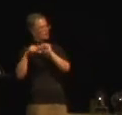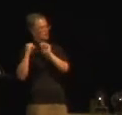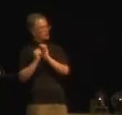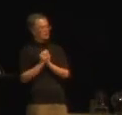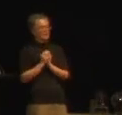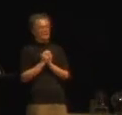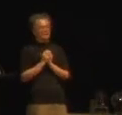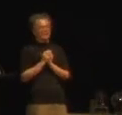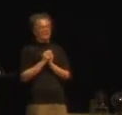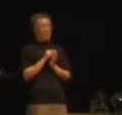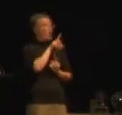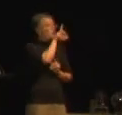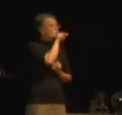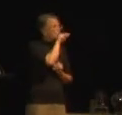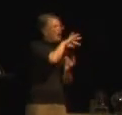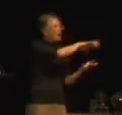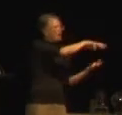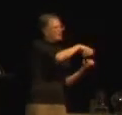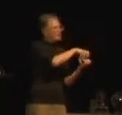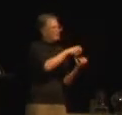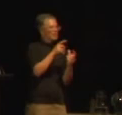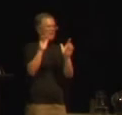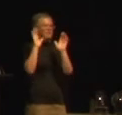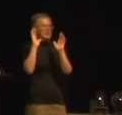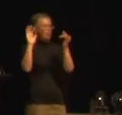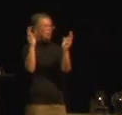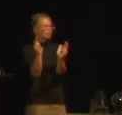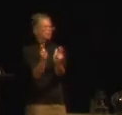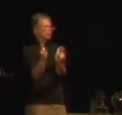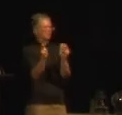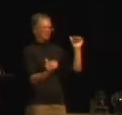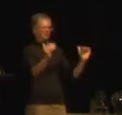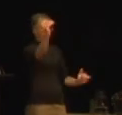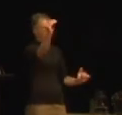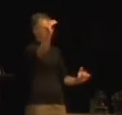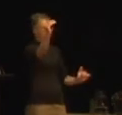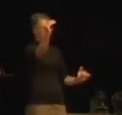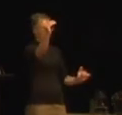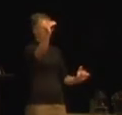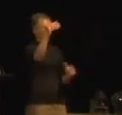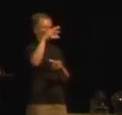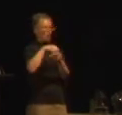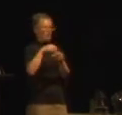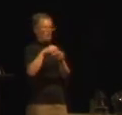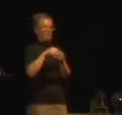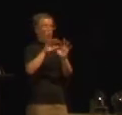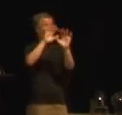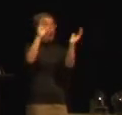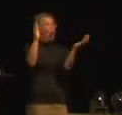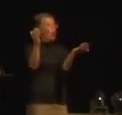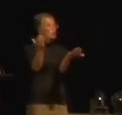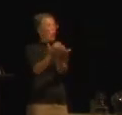lot more experience collecting Twitter than Facebook. But look how much bigger Facebook is than Twitter. Worldwide, there's somewhere around